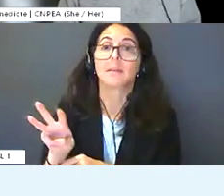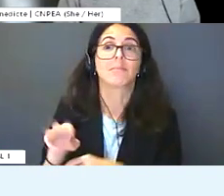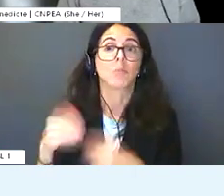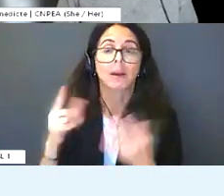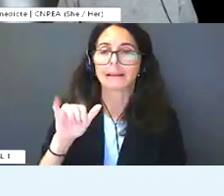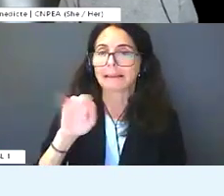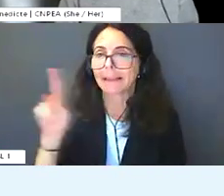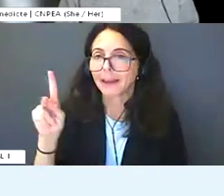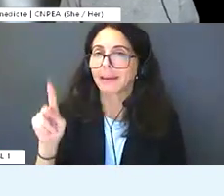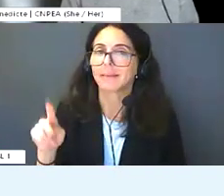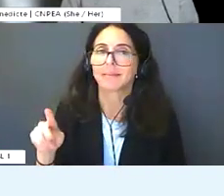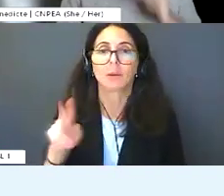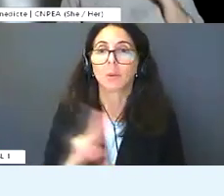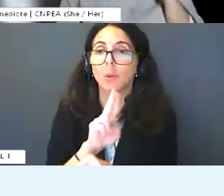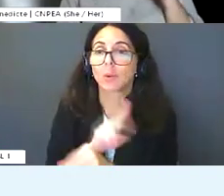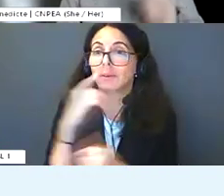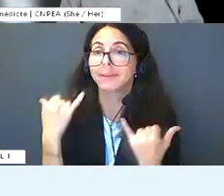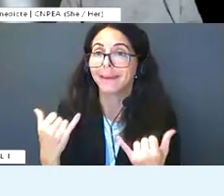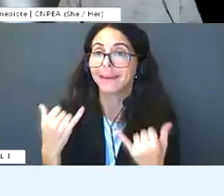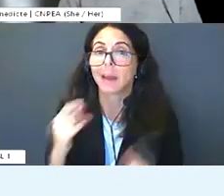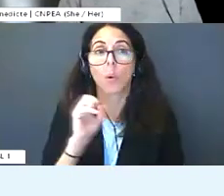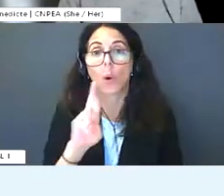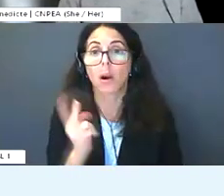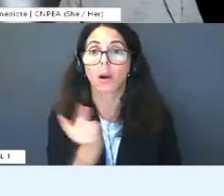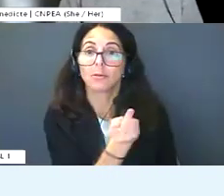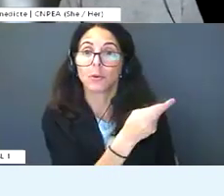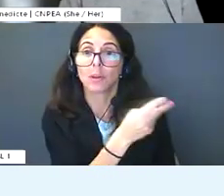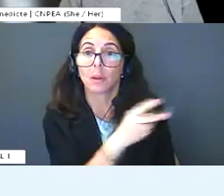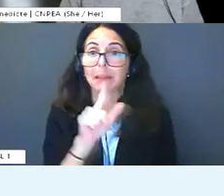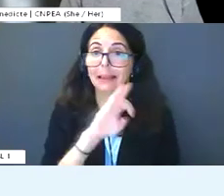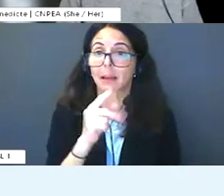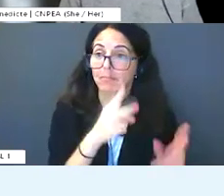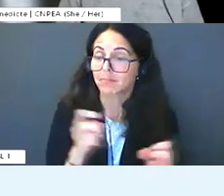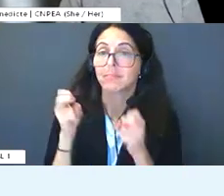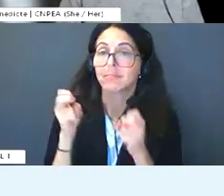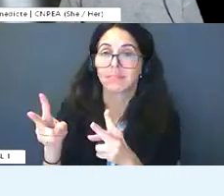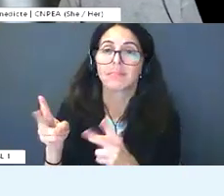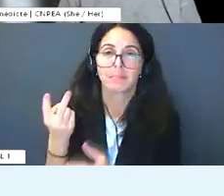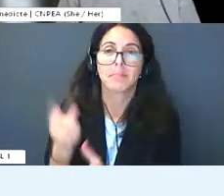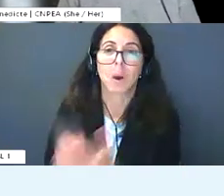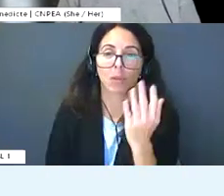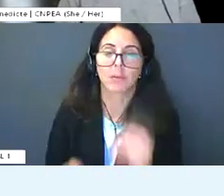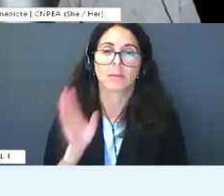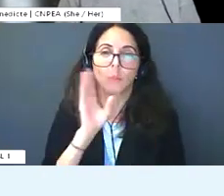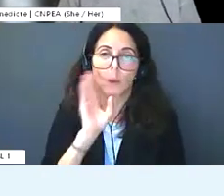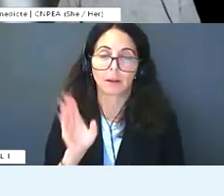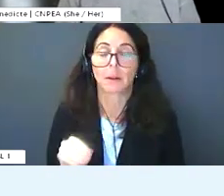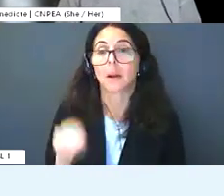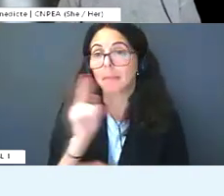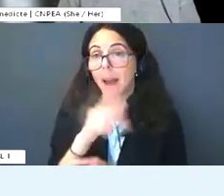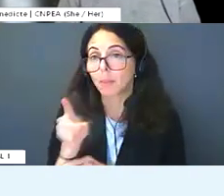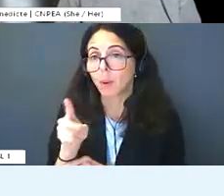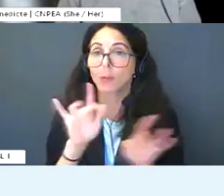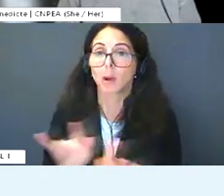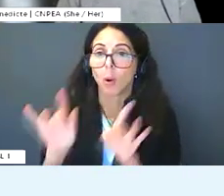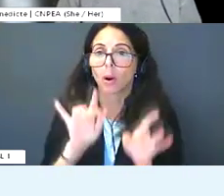the presentation today or our speakers. They will be posted on the website along with the recording and the PowerPoint presentation.